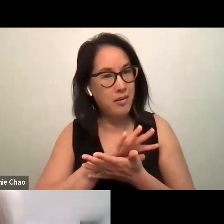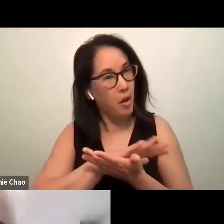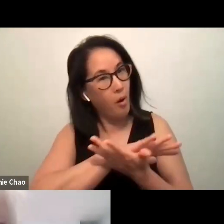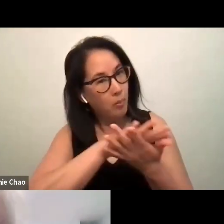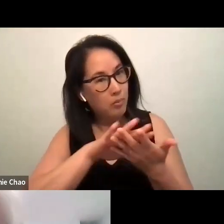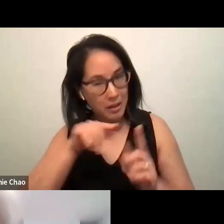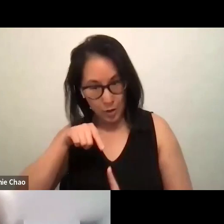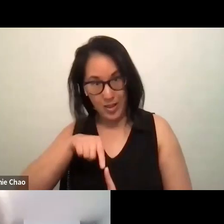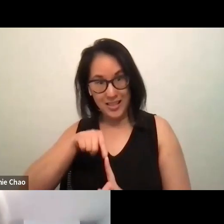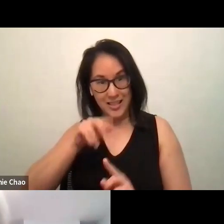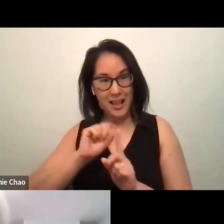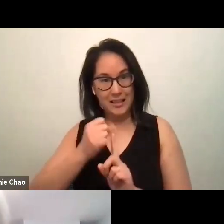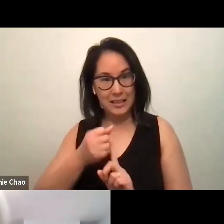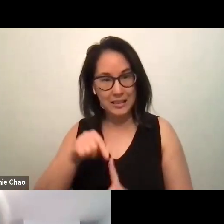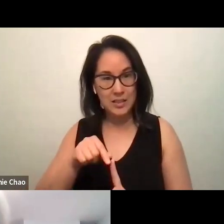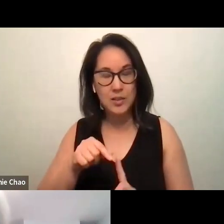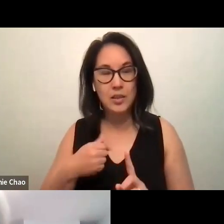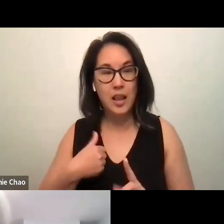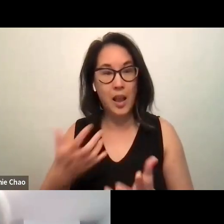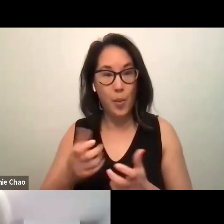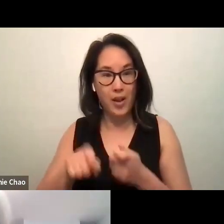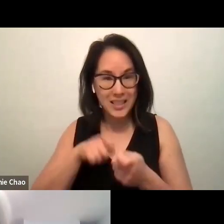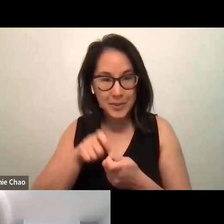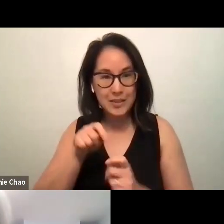very specific,